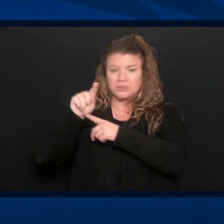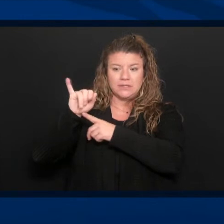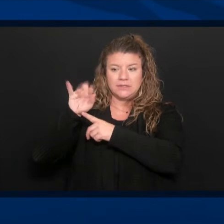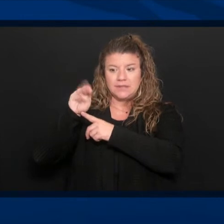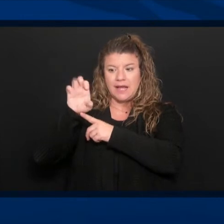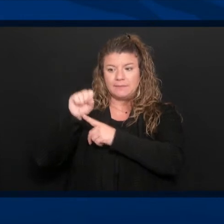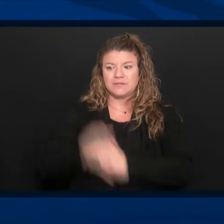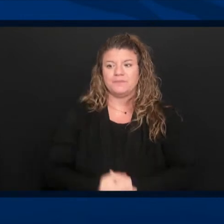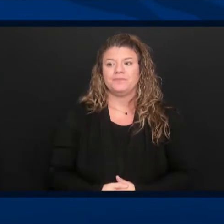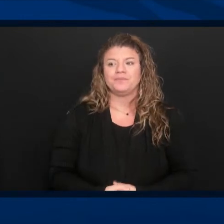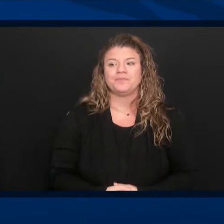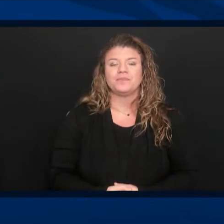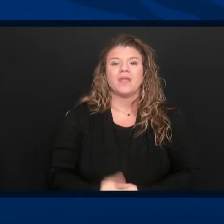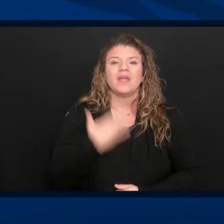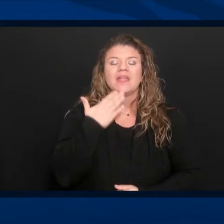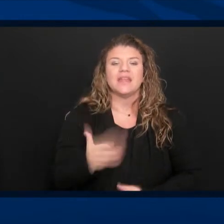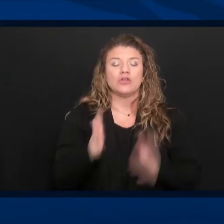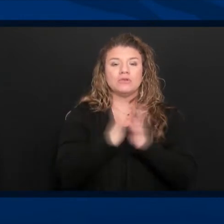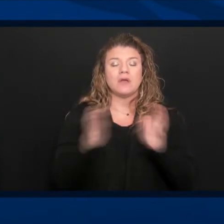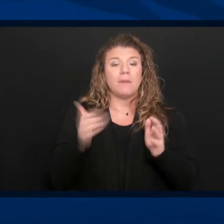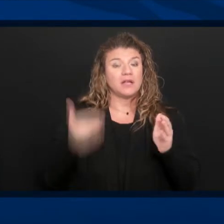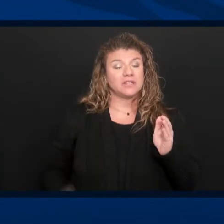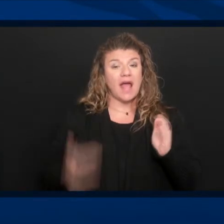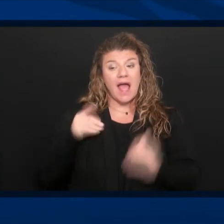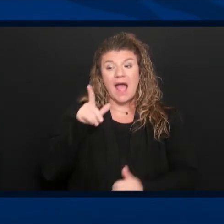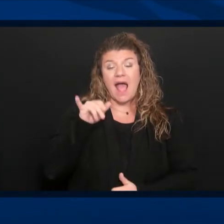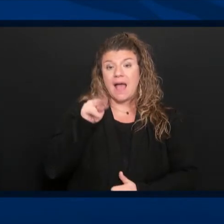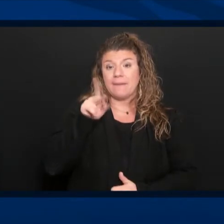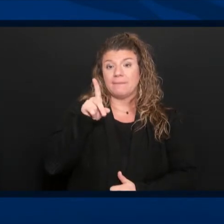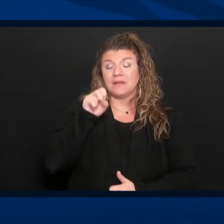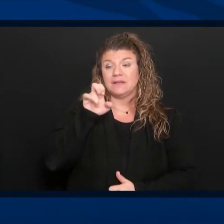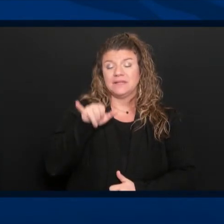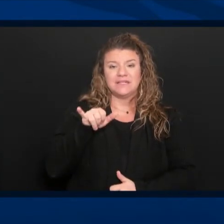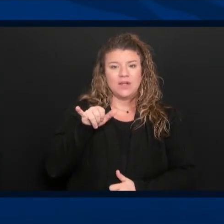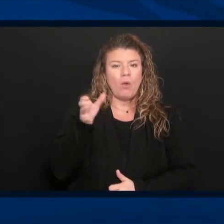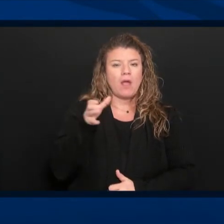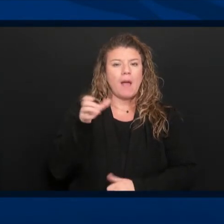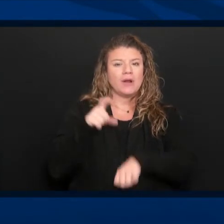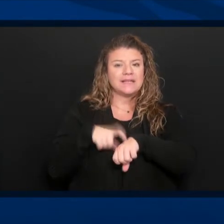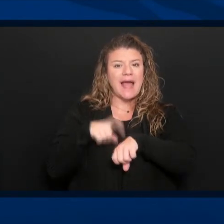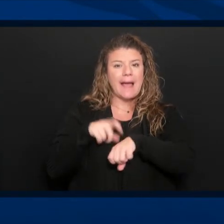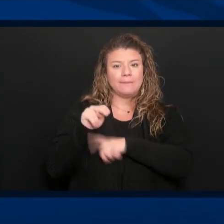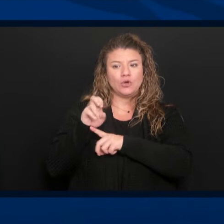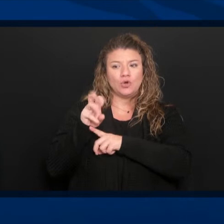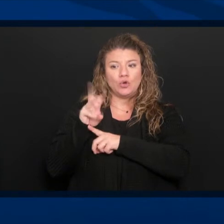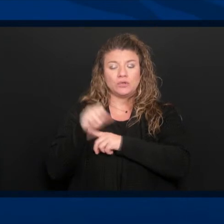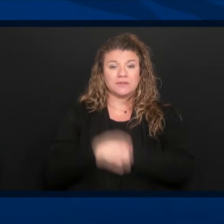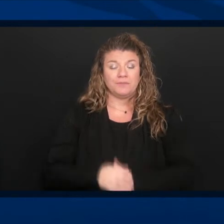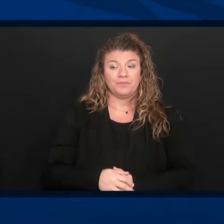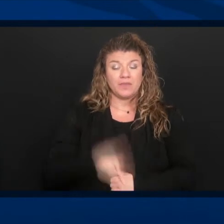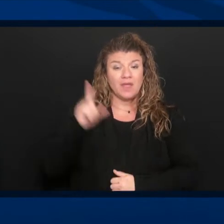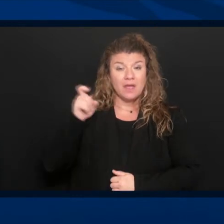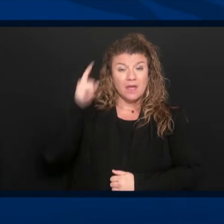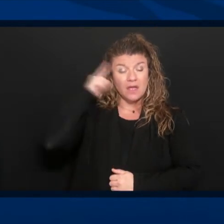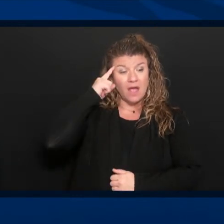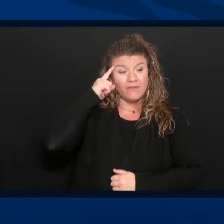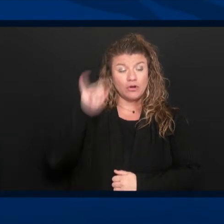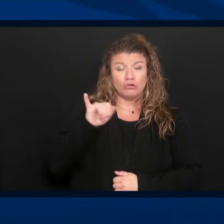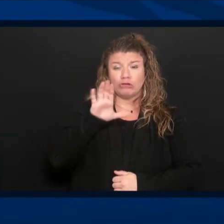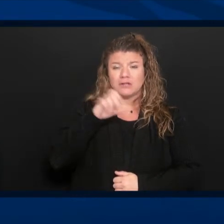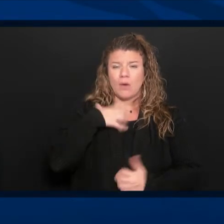Thank you very much. This is Lindsay Renner Wood with the Cumberland Times News. Governor Justice, to switch up a little